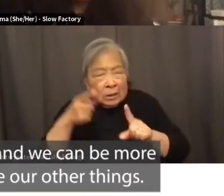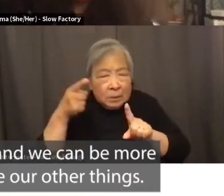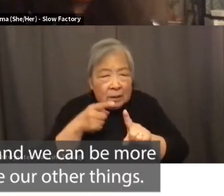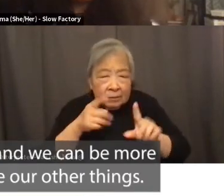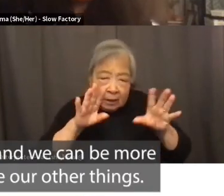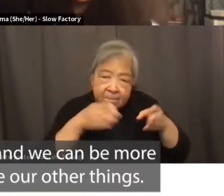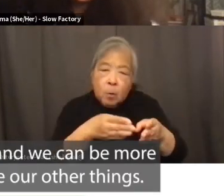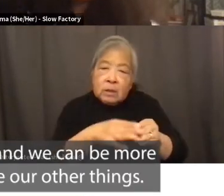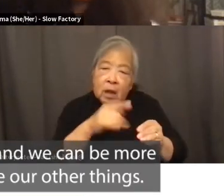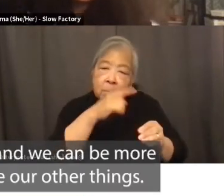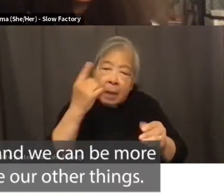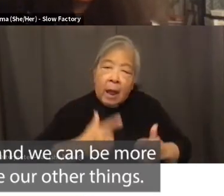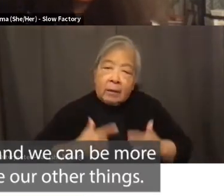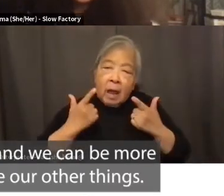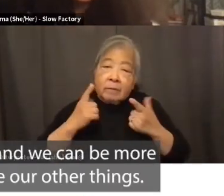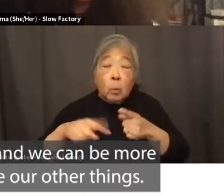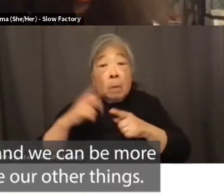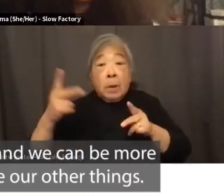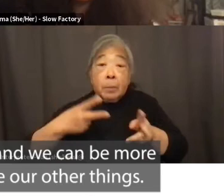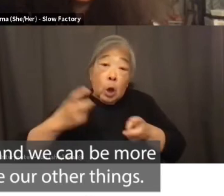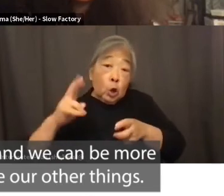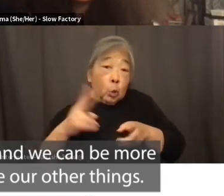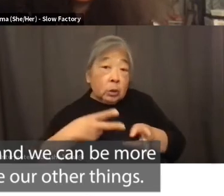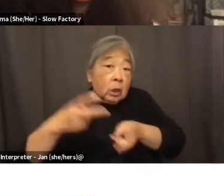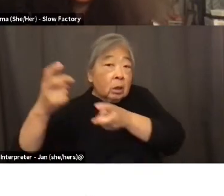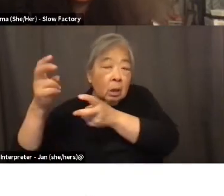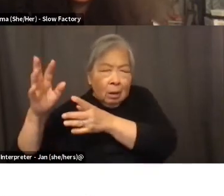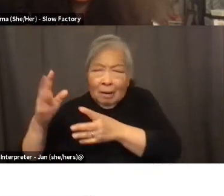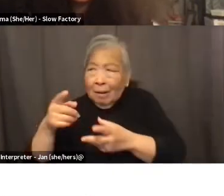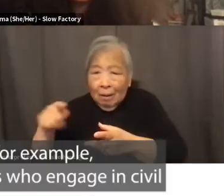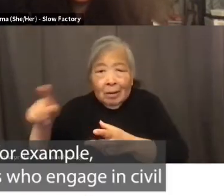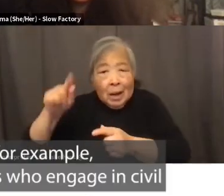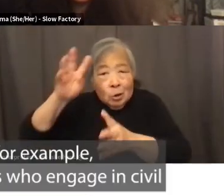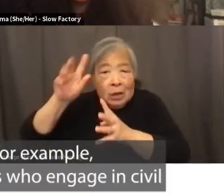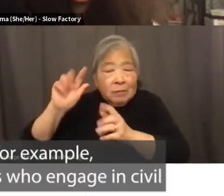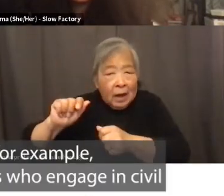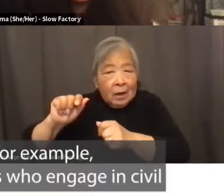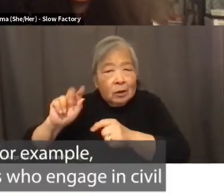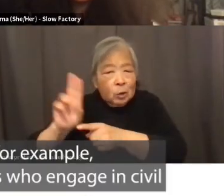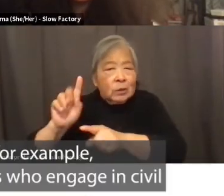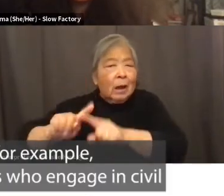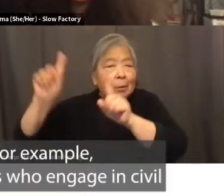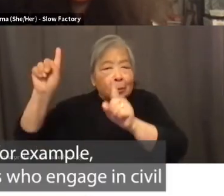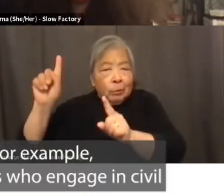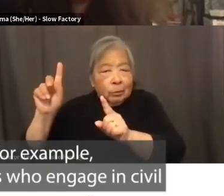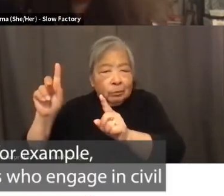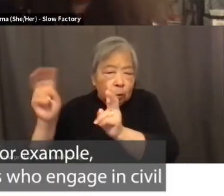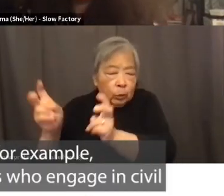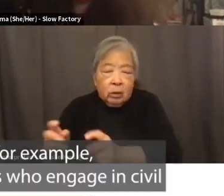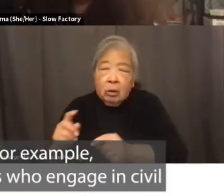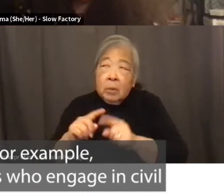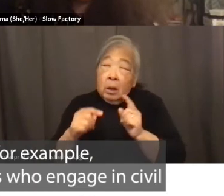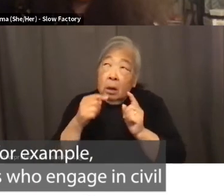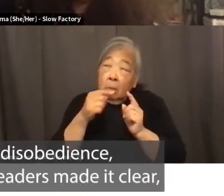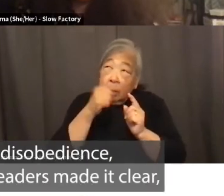life, and we can be more creative and like name our movements other things. But I think, for example, like Black Americans